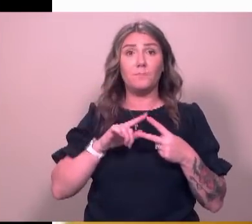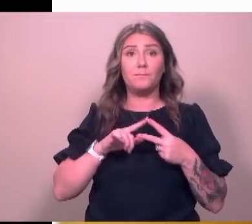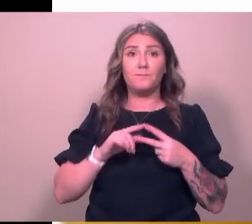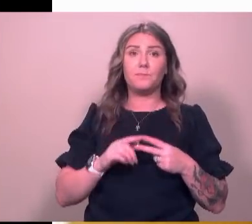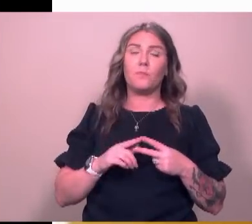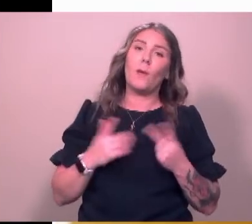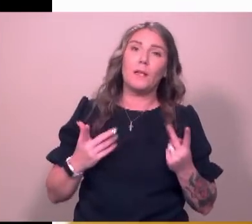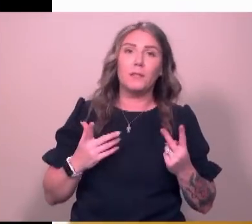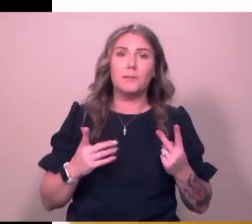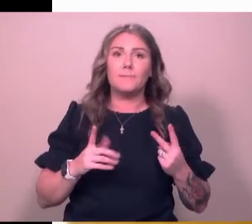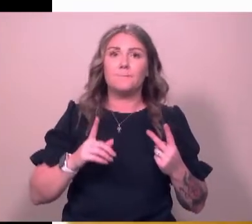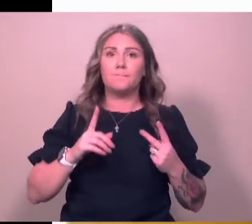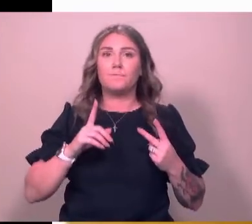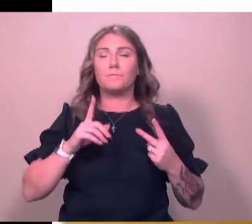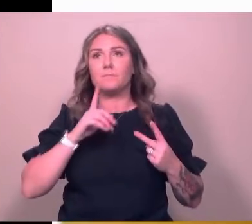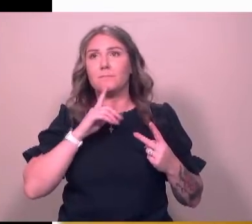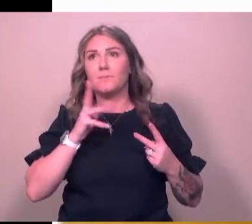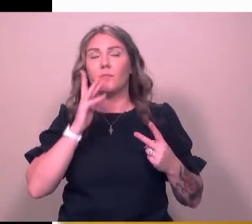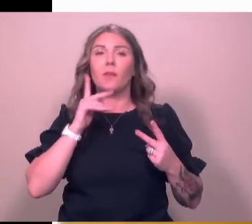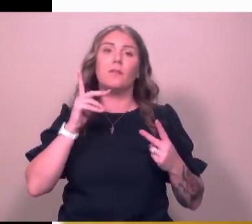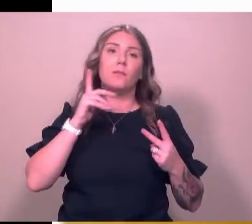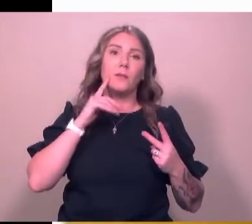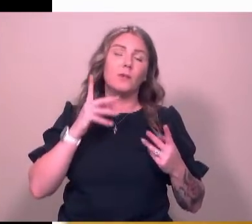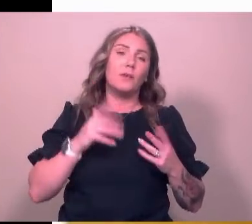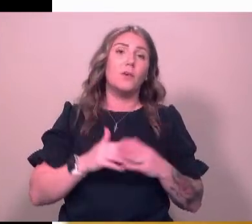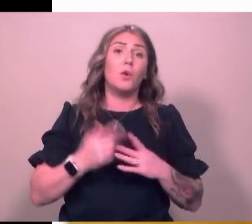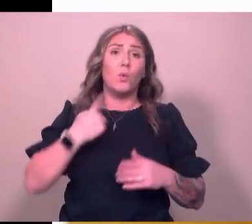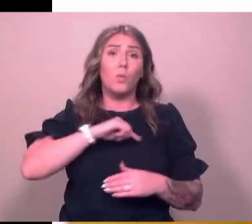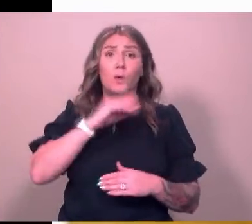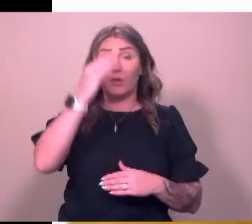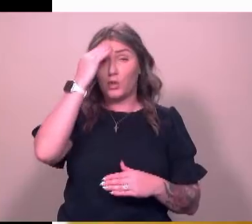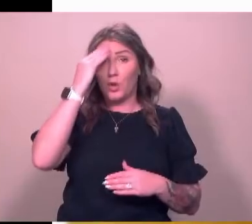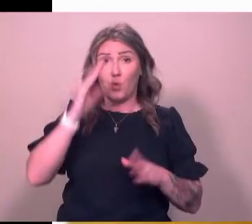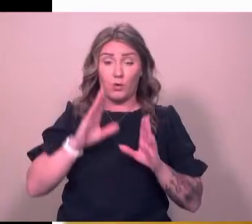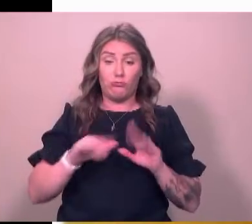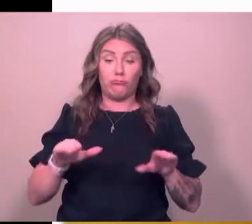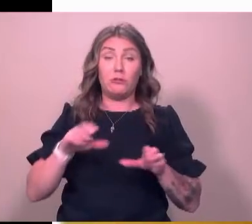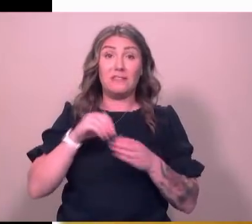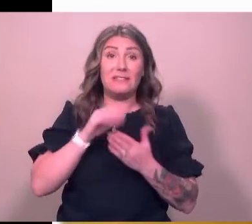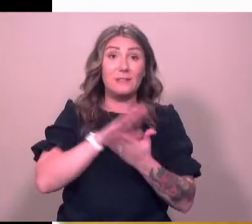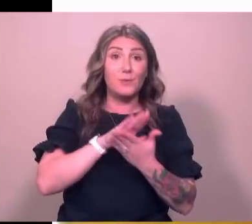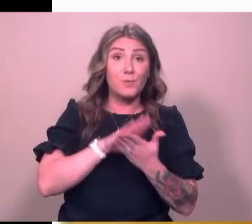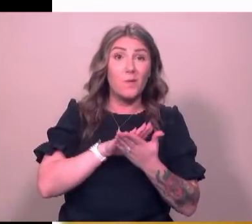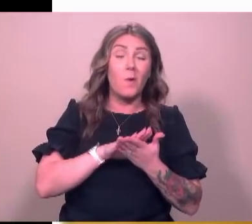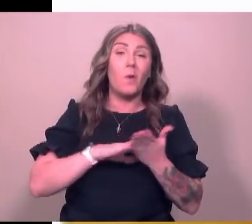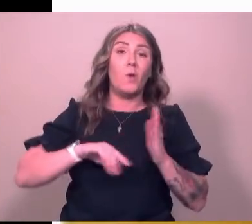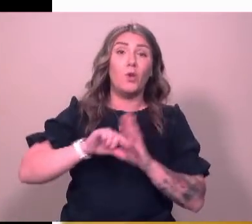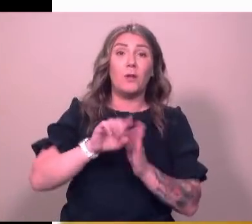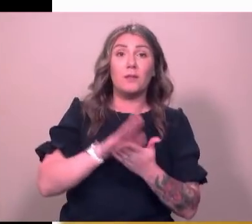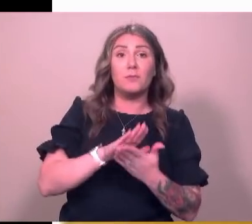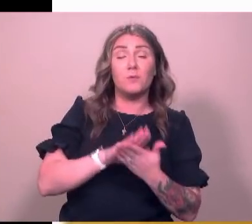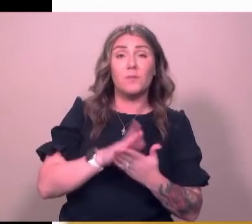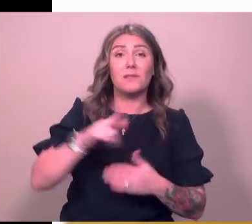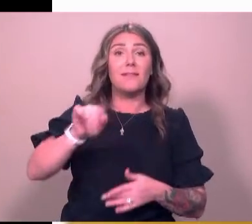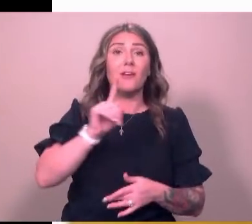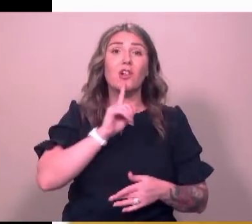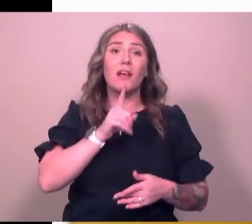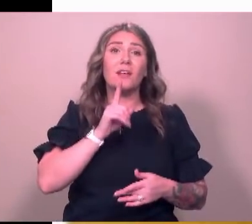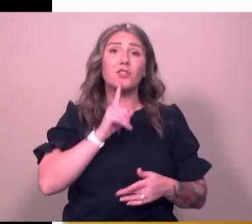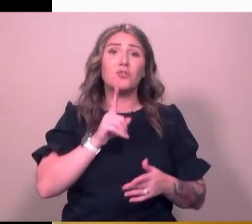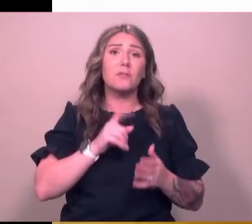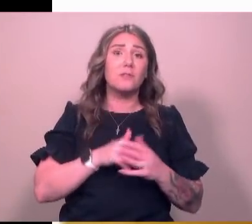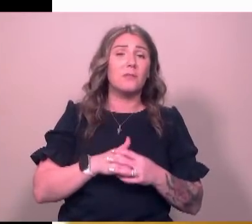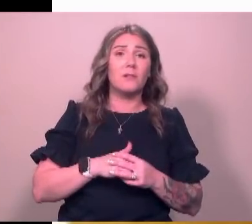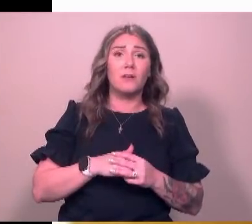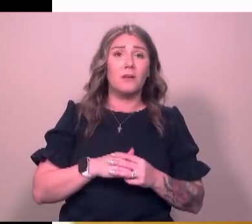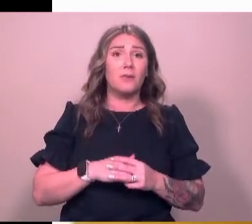actually, if you listen out of the mouths of babes, we know that our children that are in schools and grade schools, they are actually not